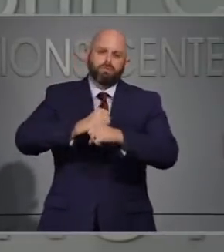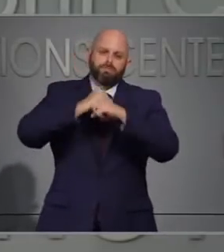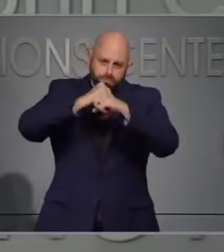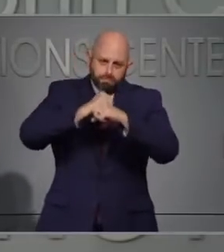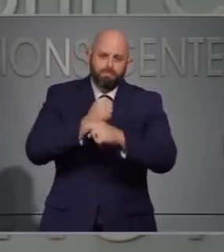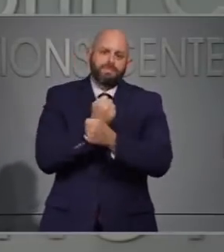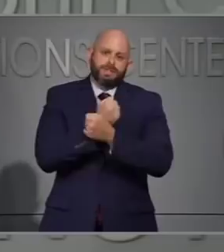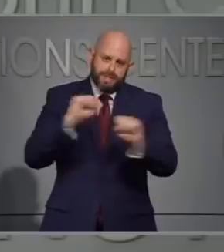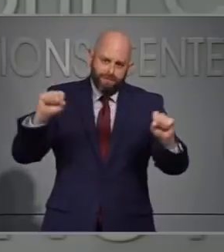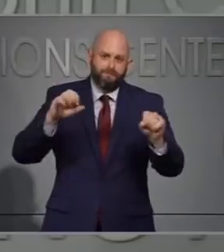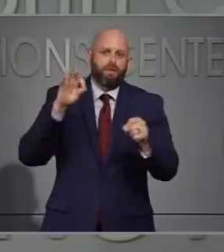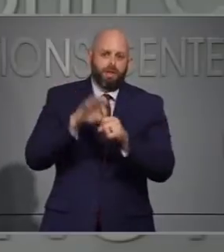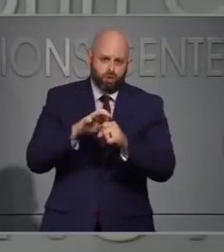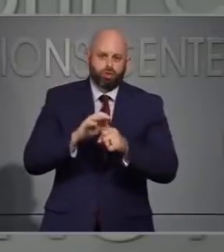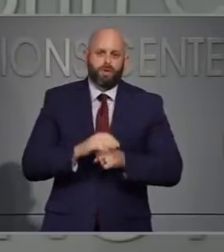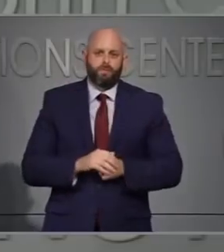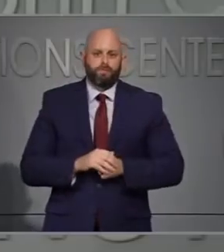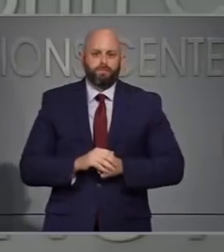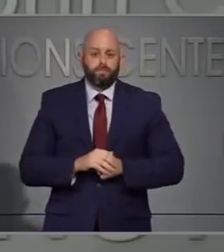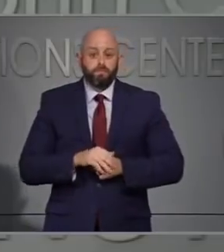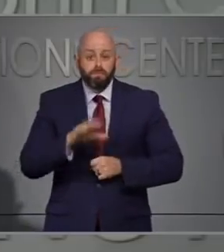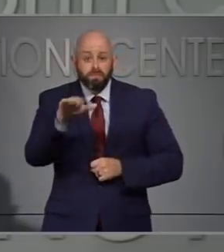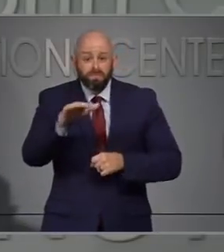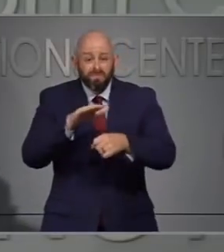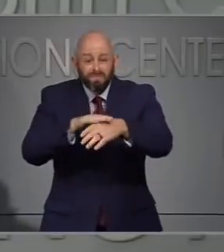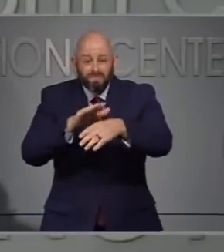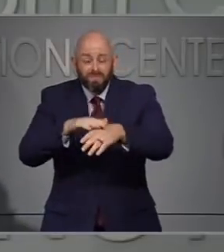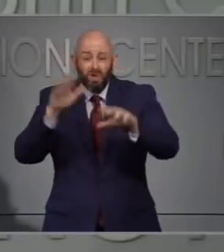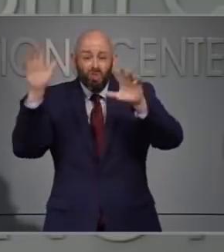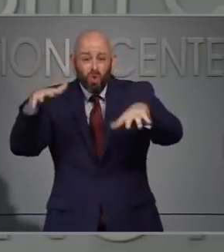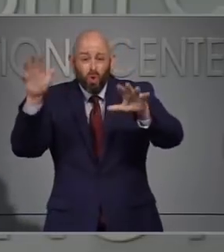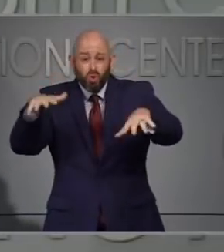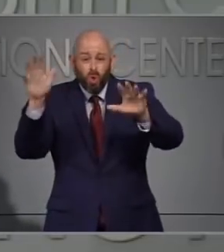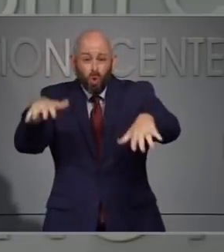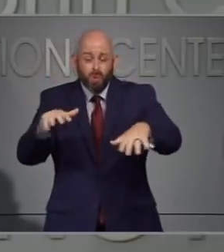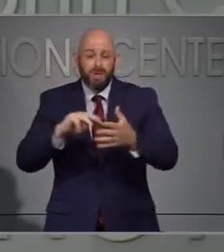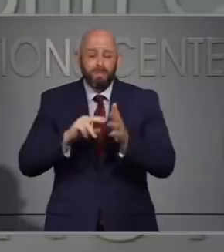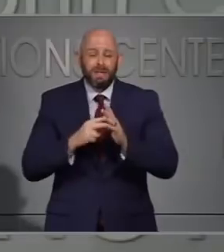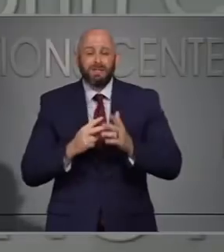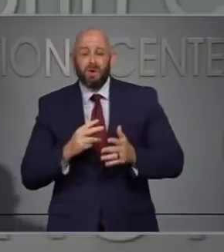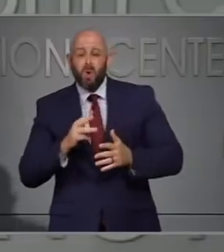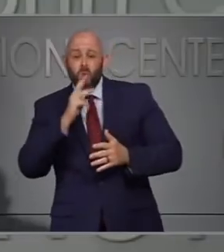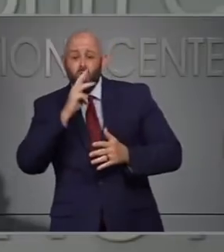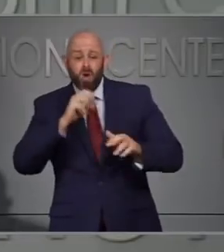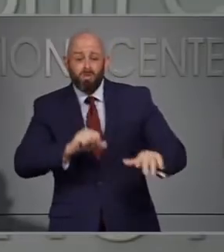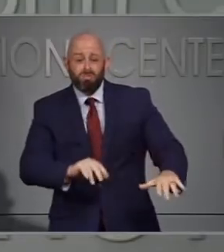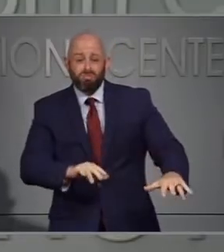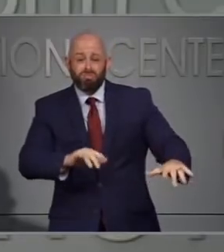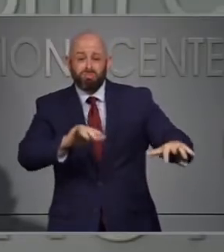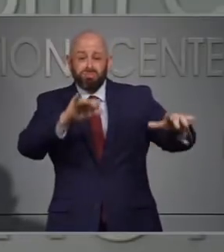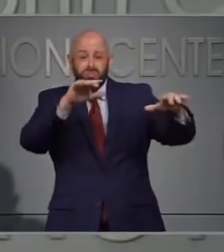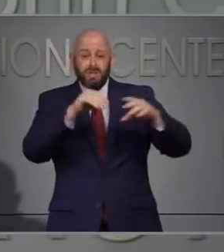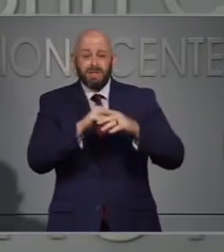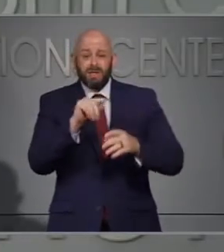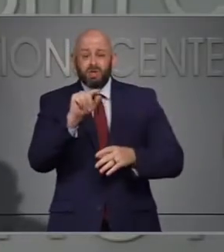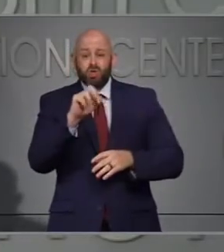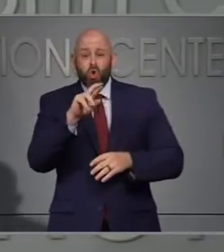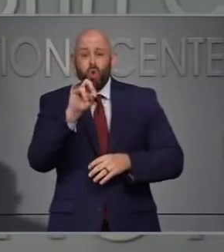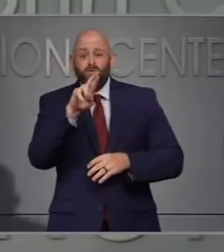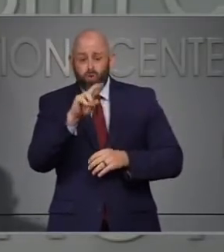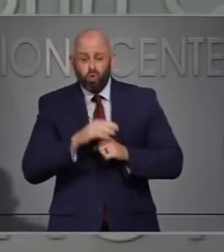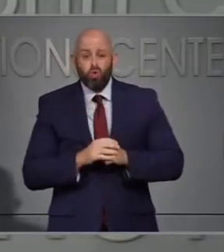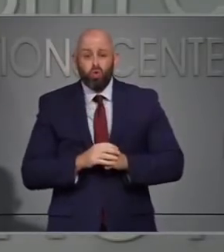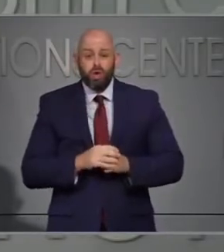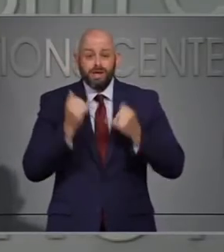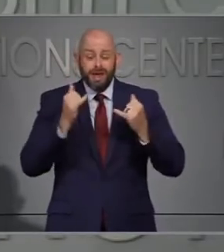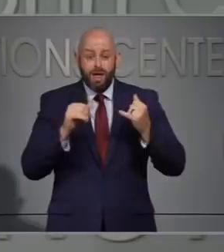elections. Thunderstorms over the weekend have extended the flooding conditions along the Tar River Basin. Today, the Tar River